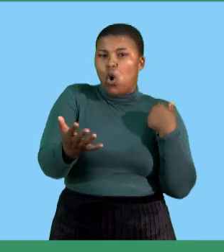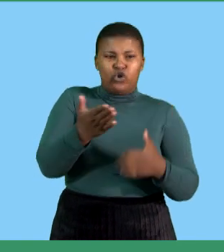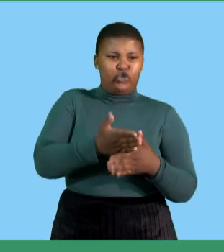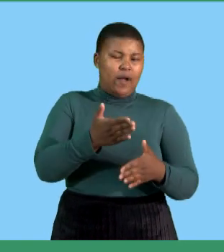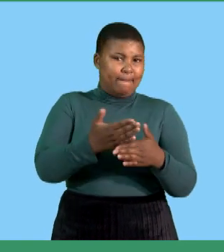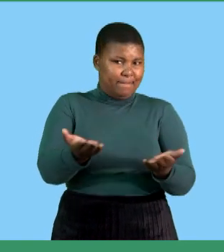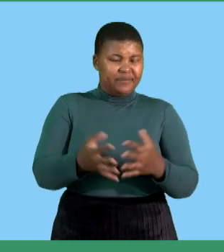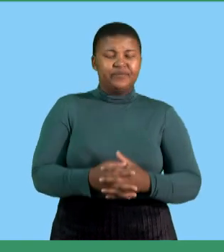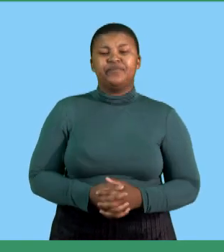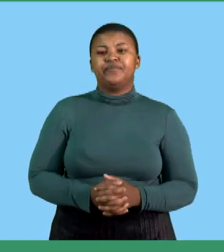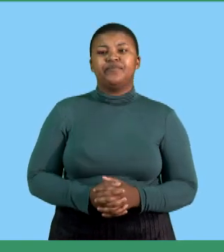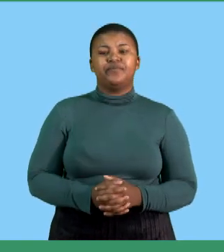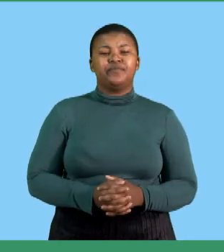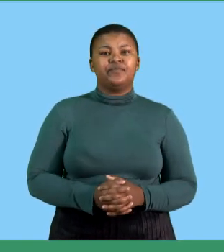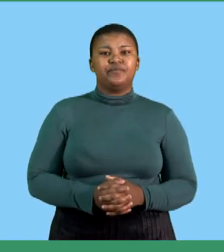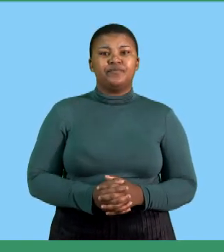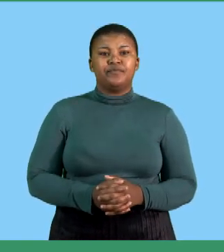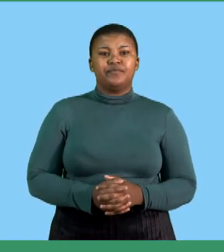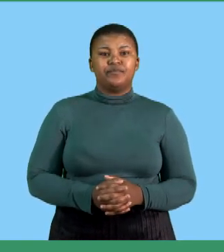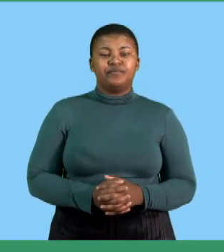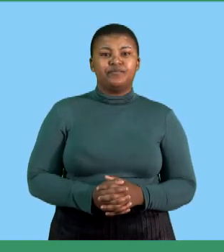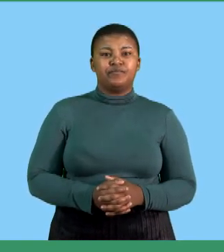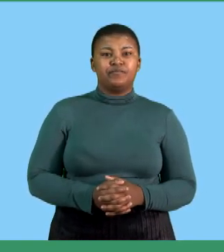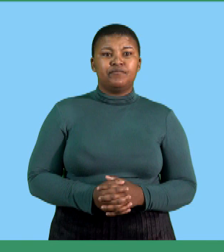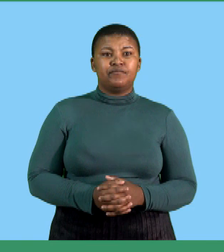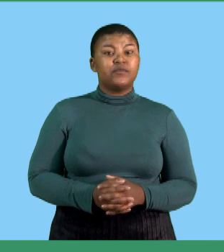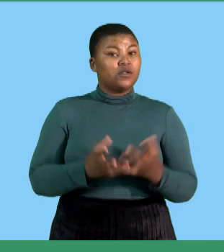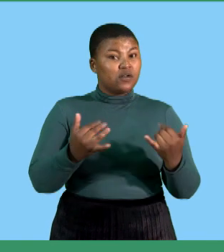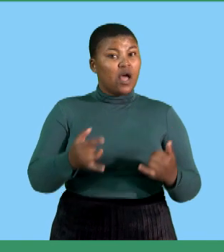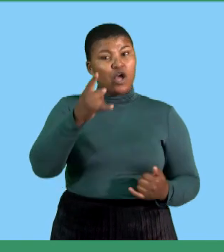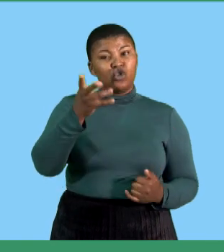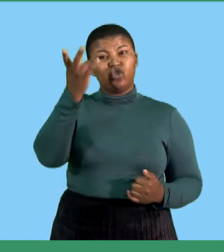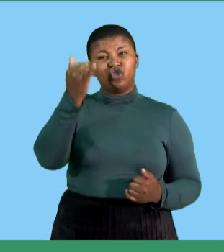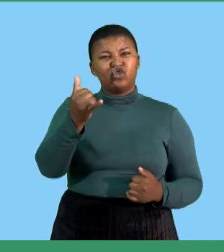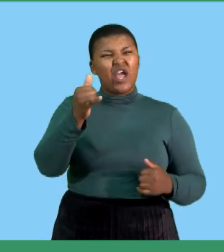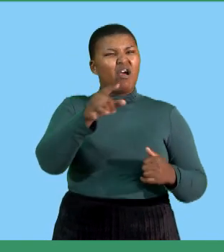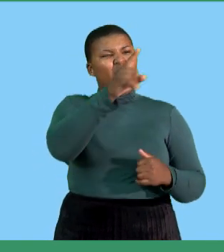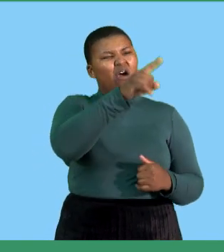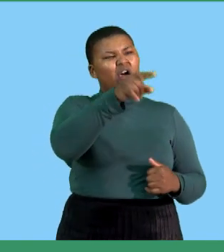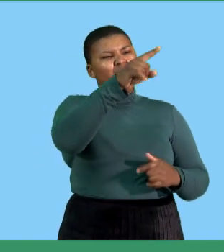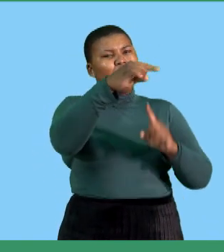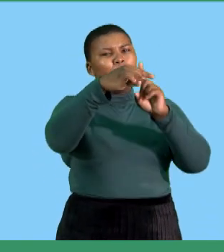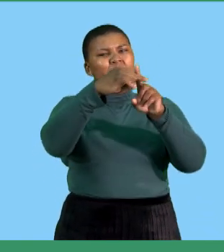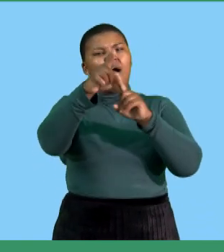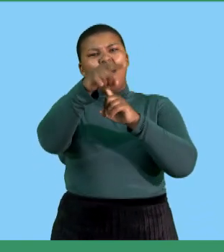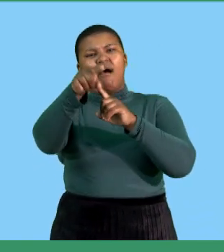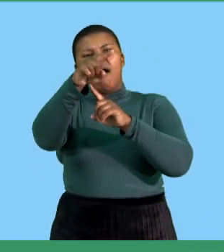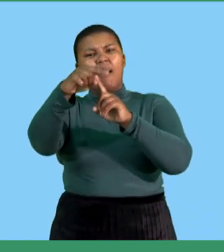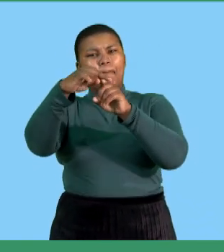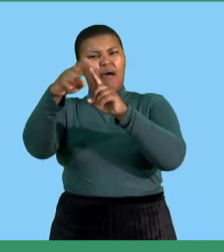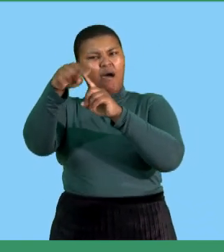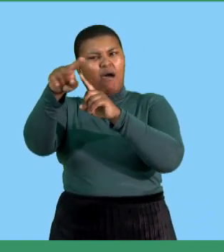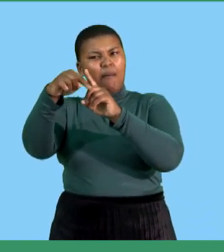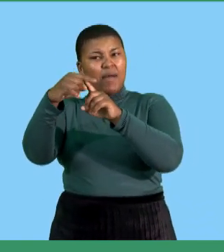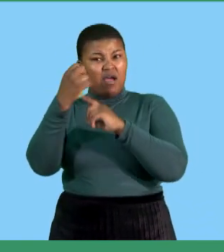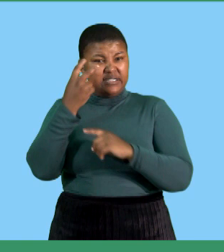or their duties and responsibilities. So if you take a look at this little diagram I made for you guys, you will